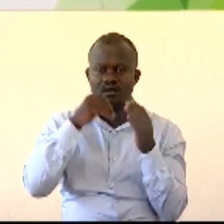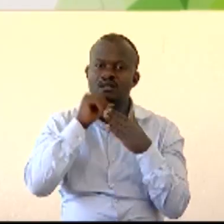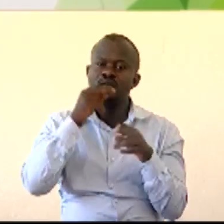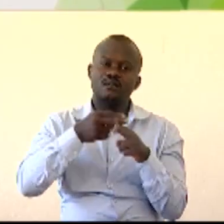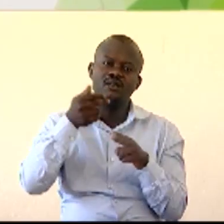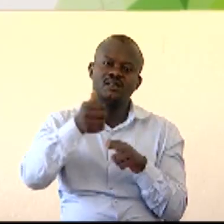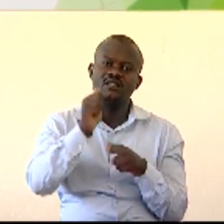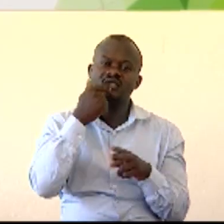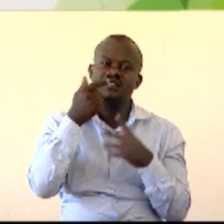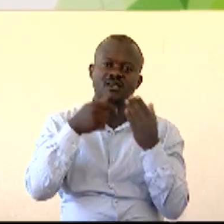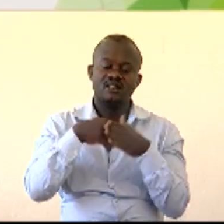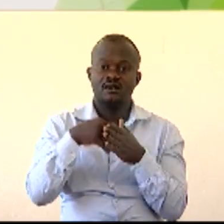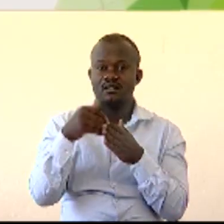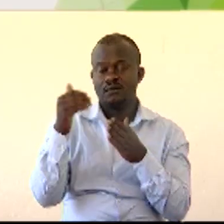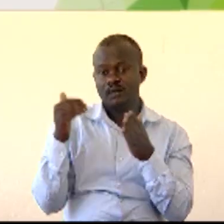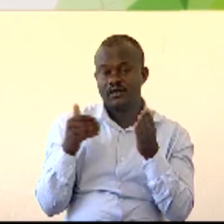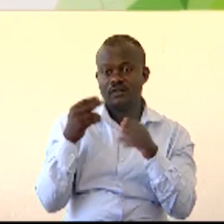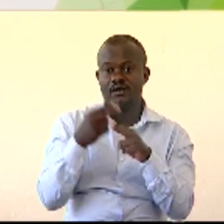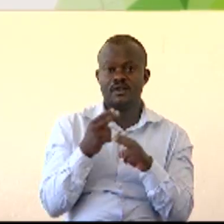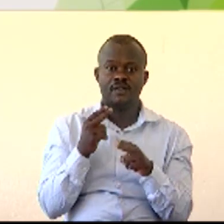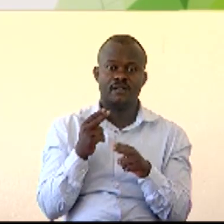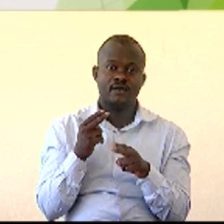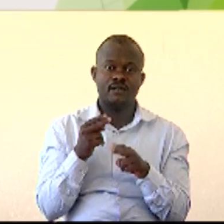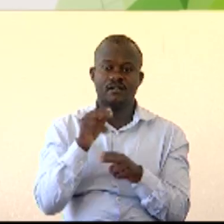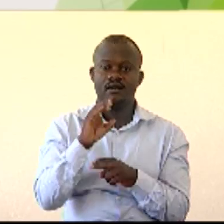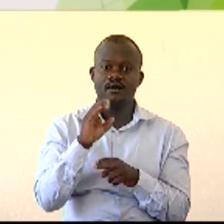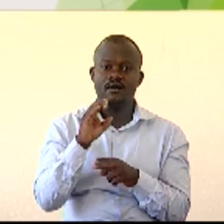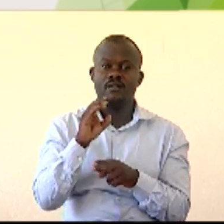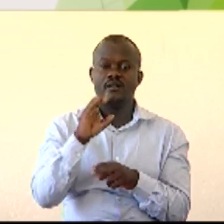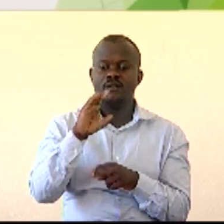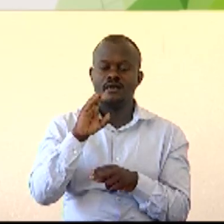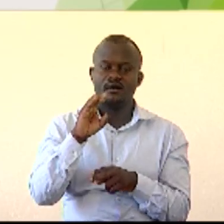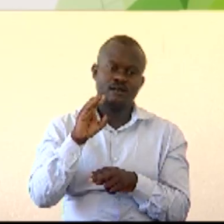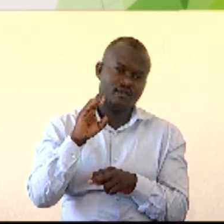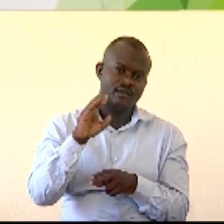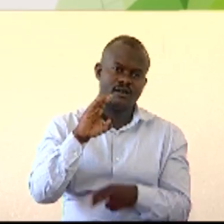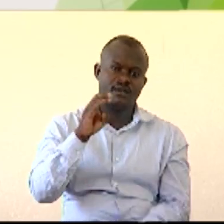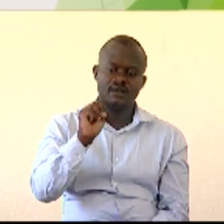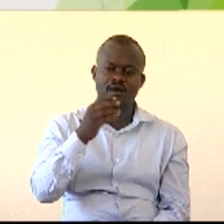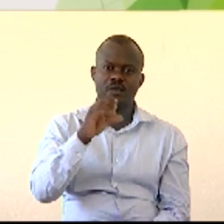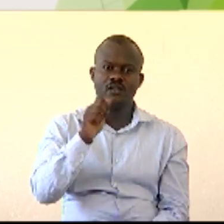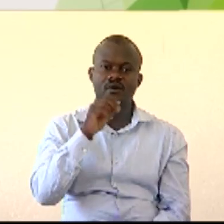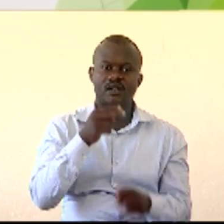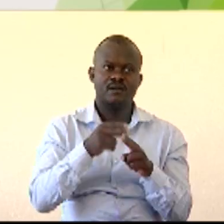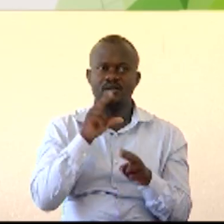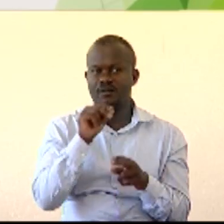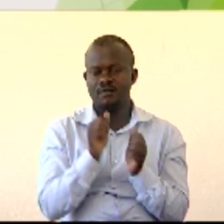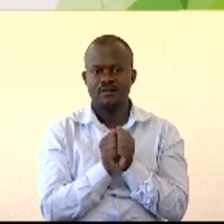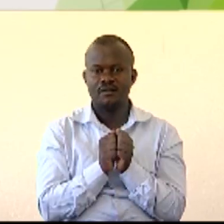is a trivial name. The chemical name is not sulfur dioxide. So how do we